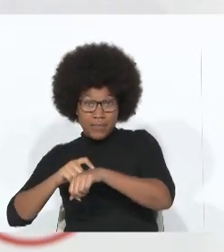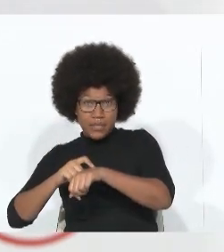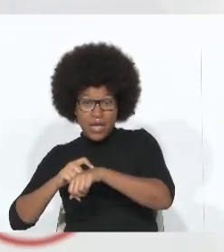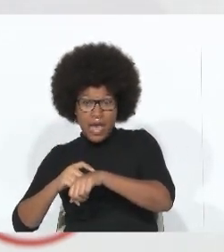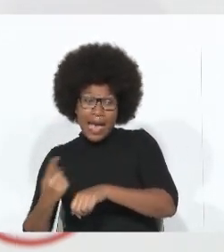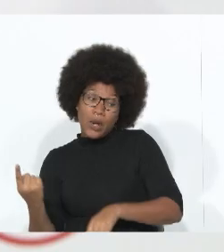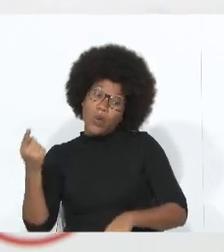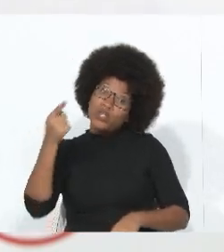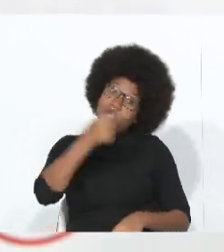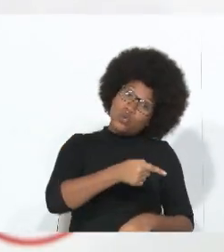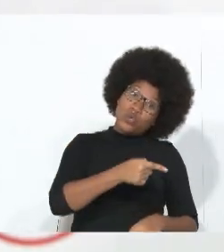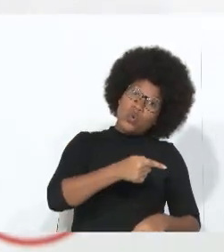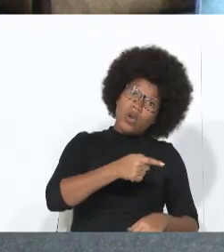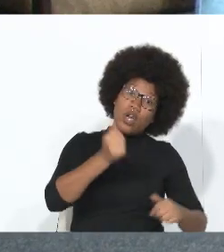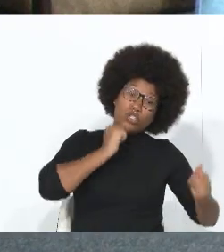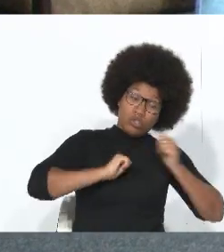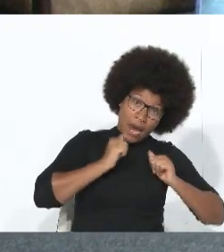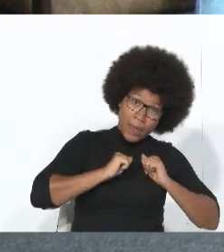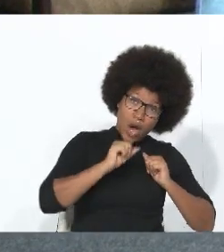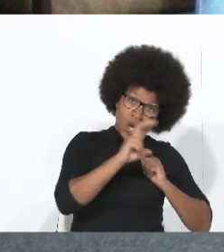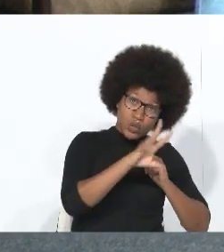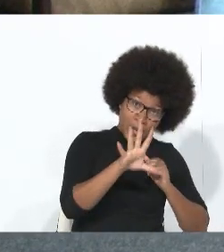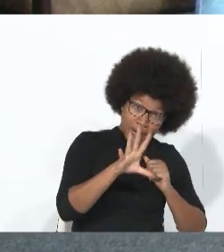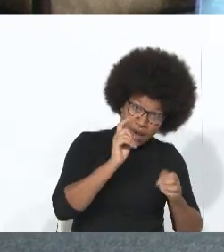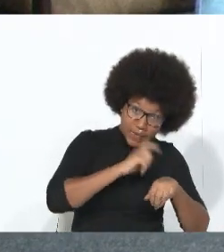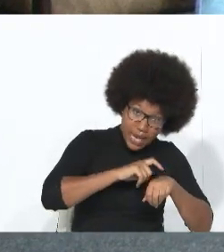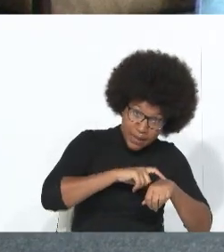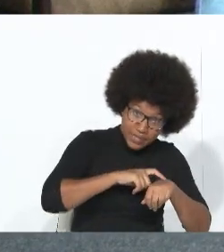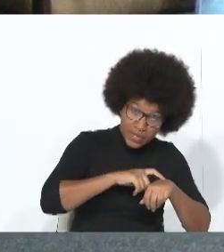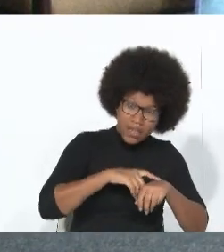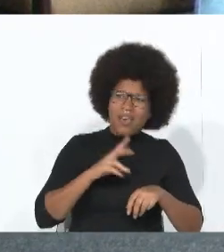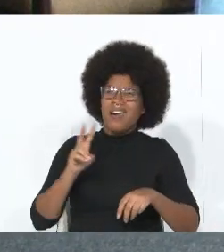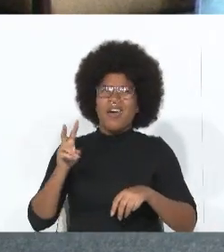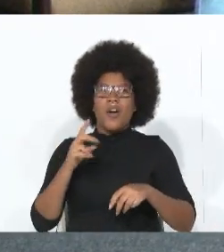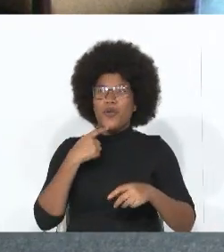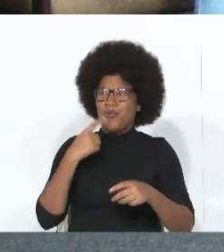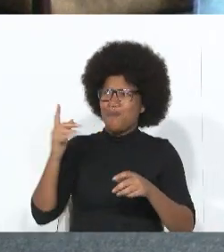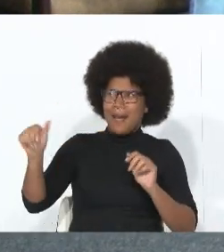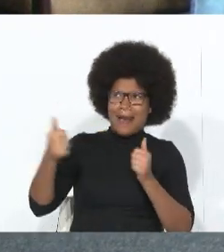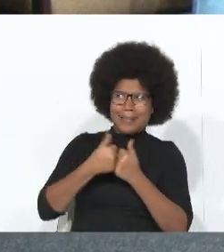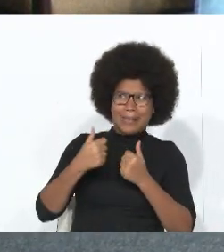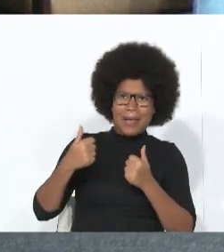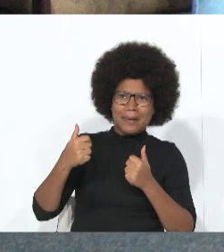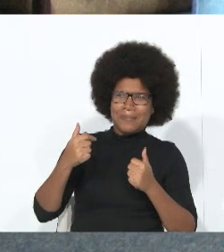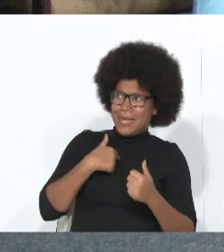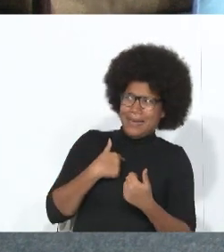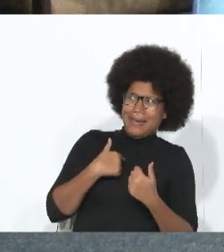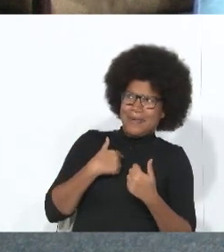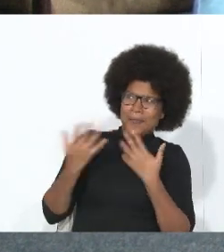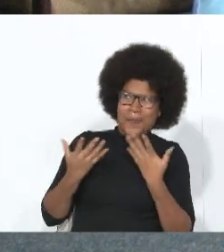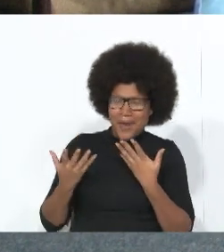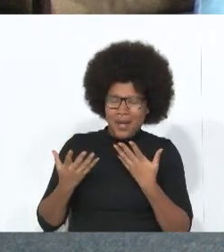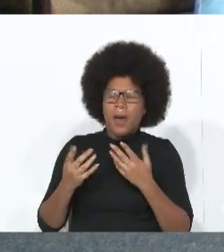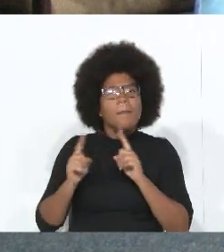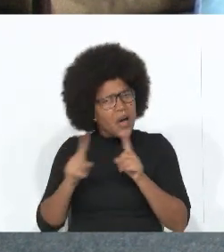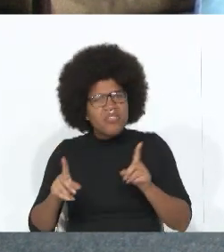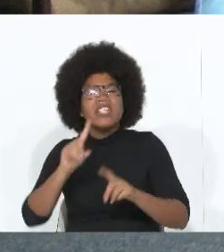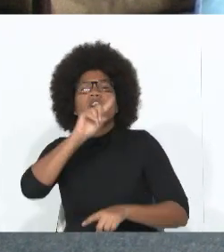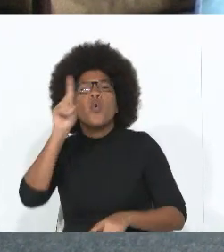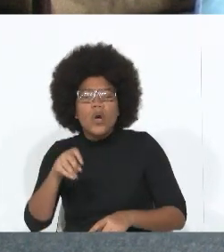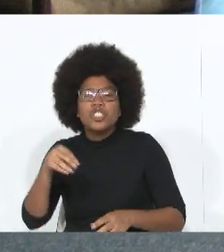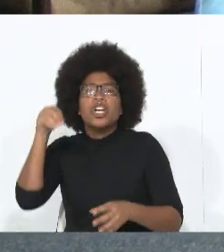pong? Was that a pong? No, was that a pong? A slight pong, more of an ounce. Okay. More of an ounce. But there's a question in there.